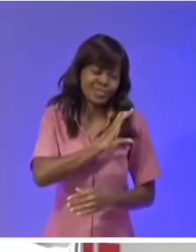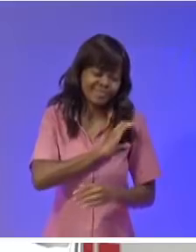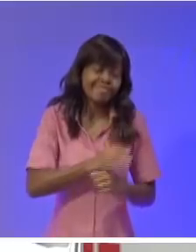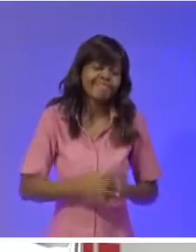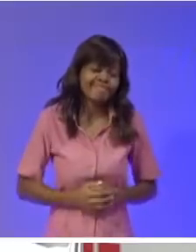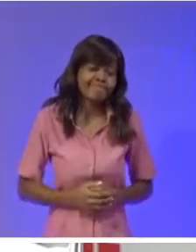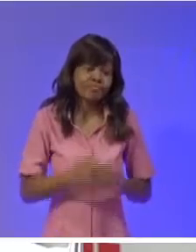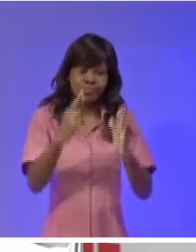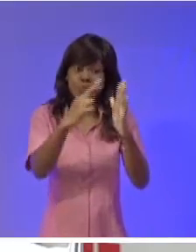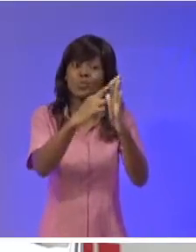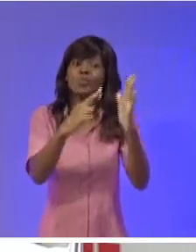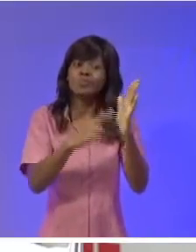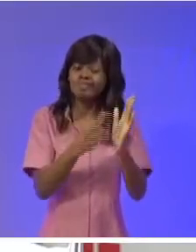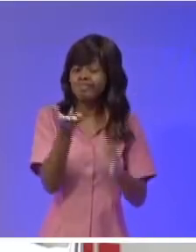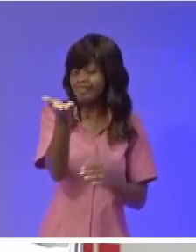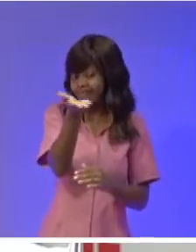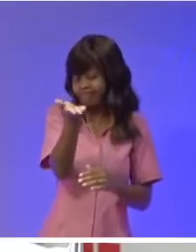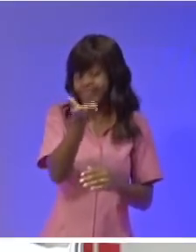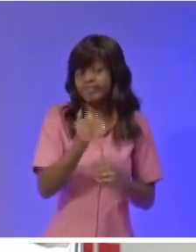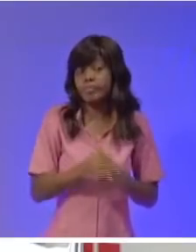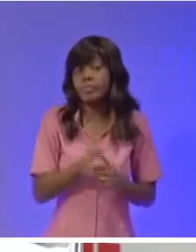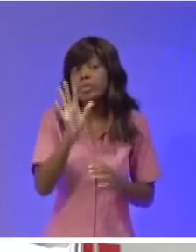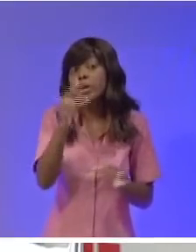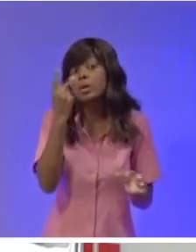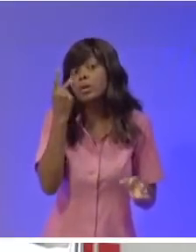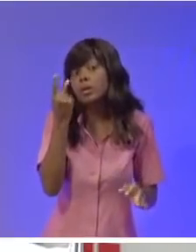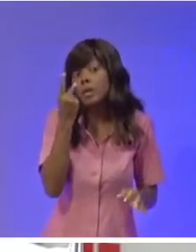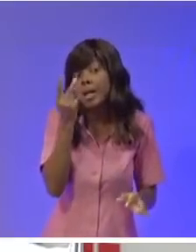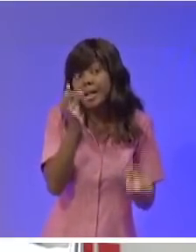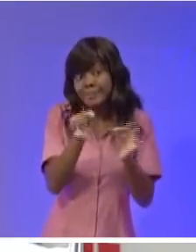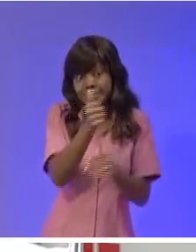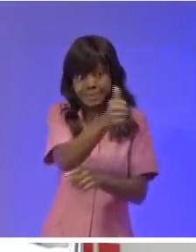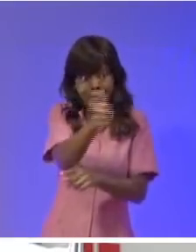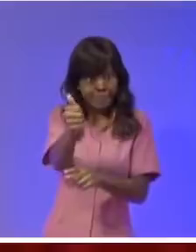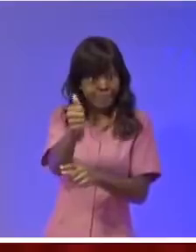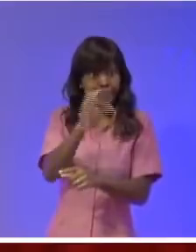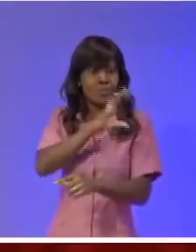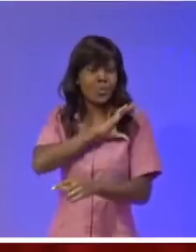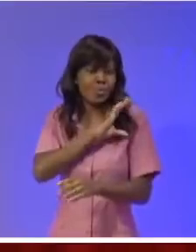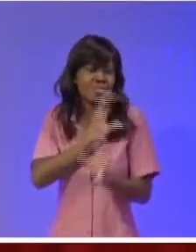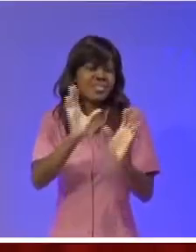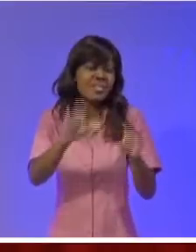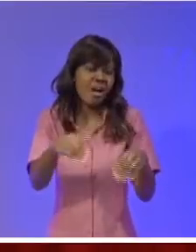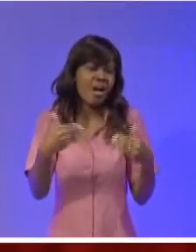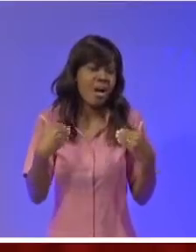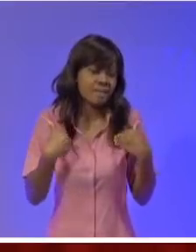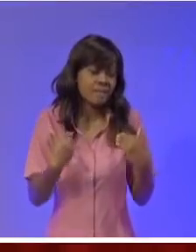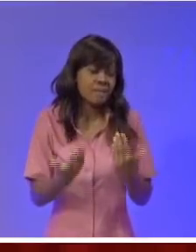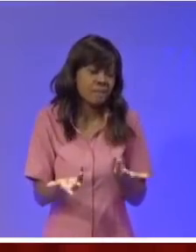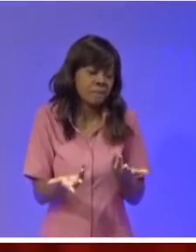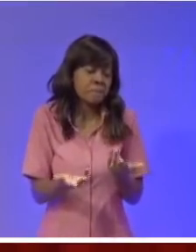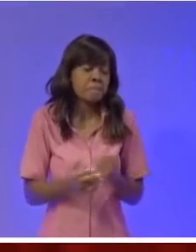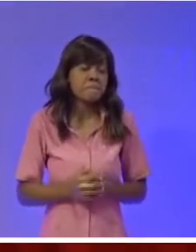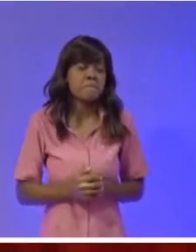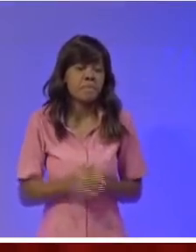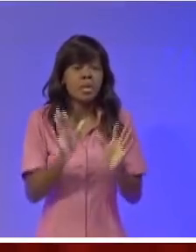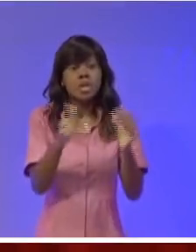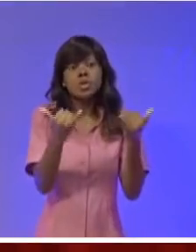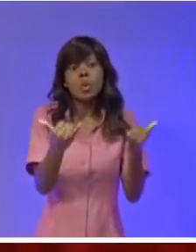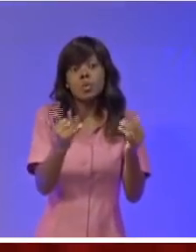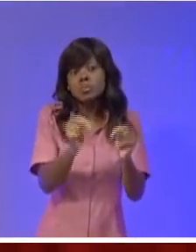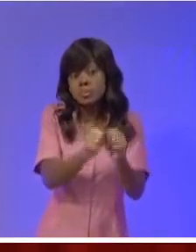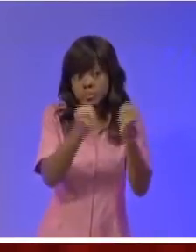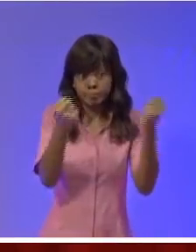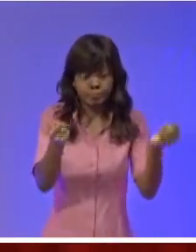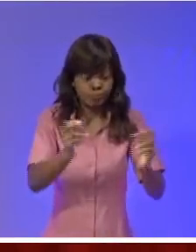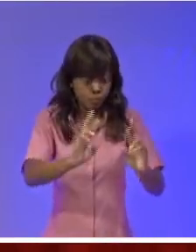are there for interpretation by the TTPS. Thank you very much, Minister. Newsday, good morning again. Ready for your